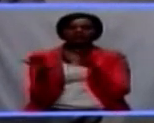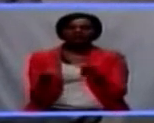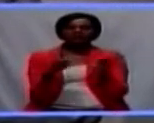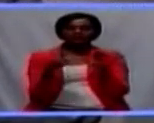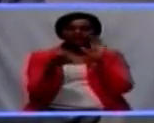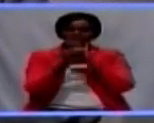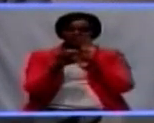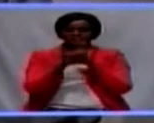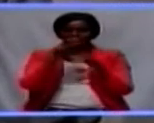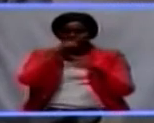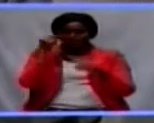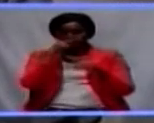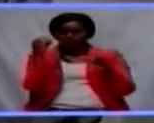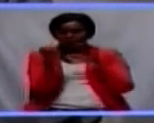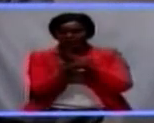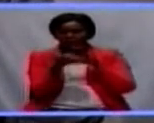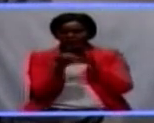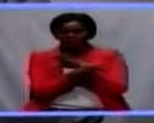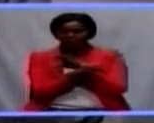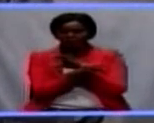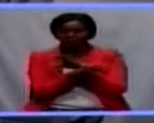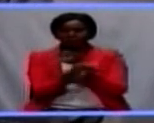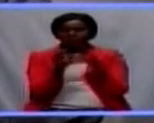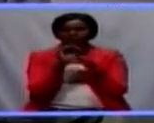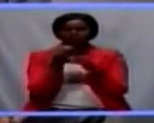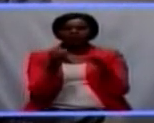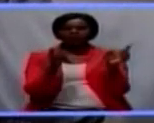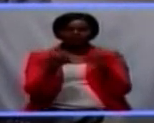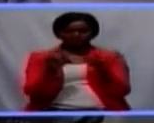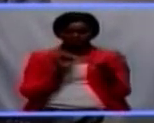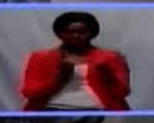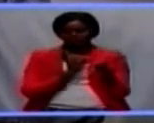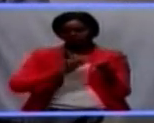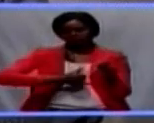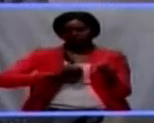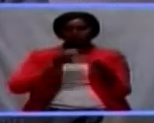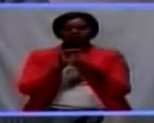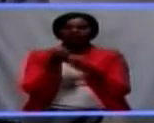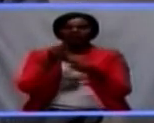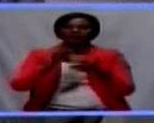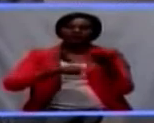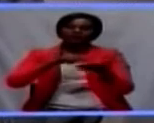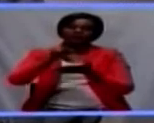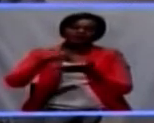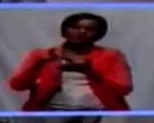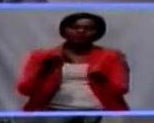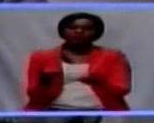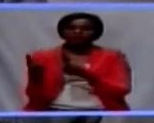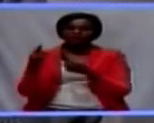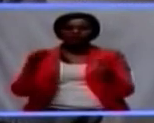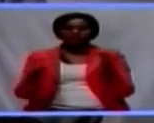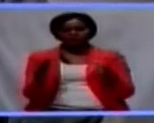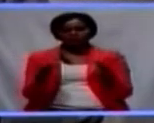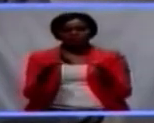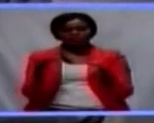as smuggling, or where either ourselves or a taxpayer decided to go to court and the